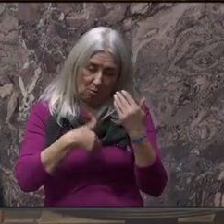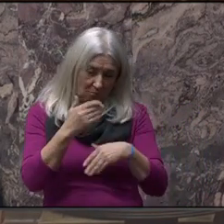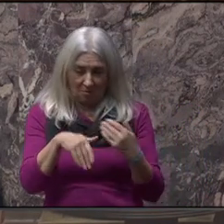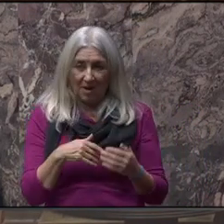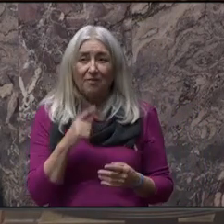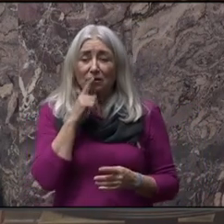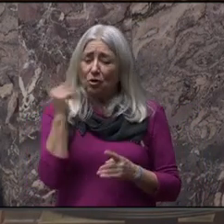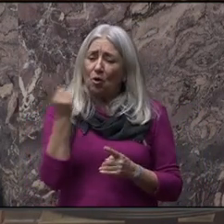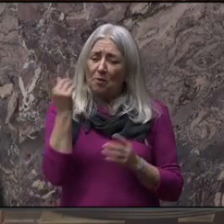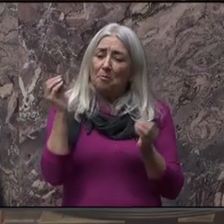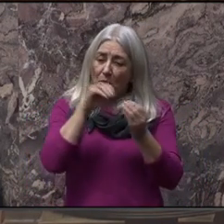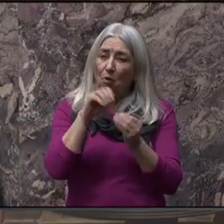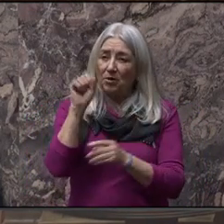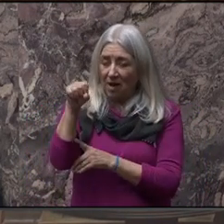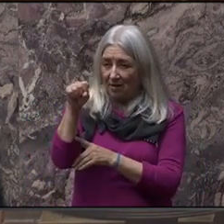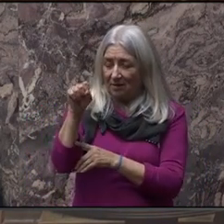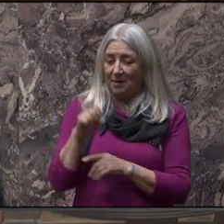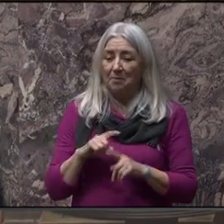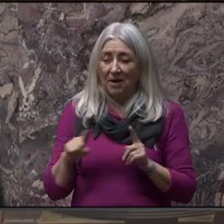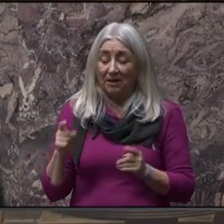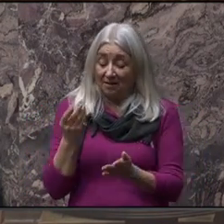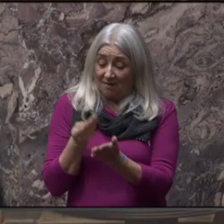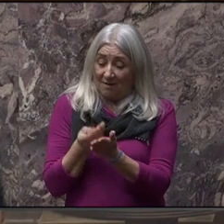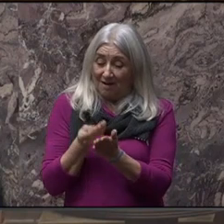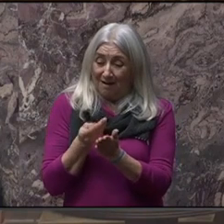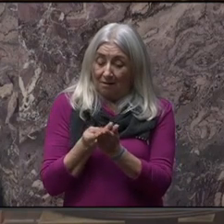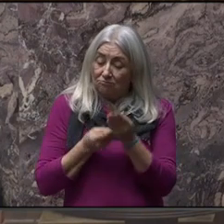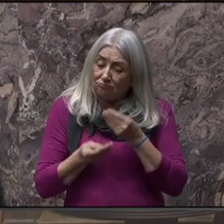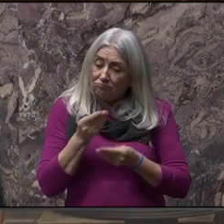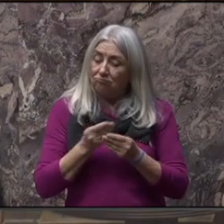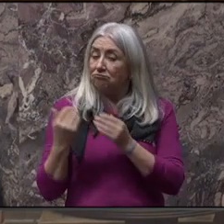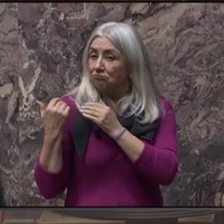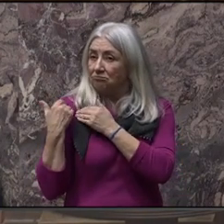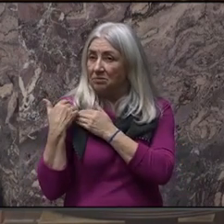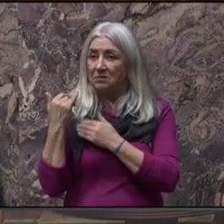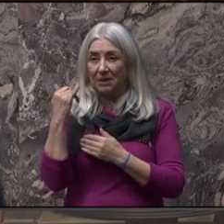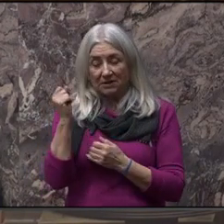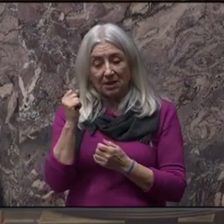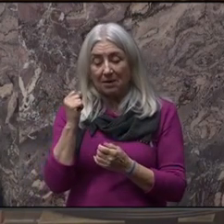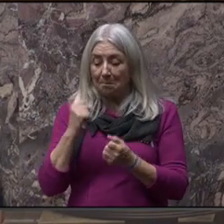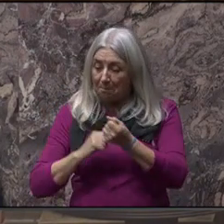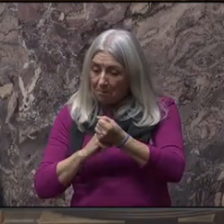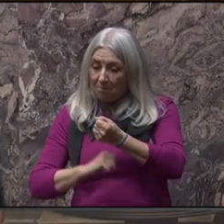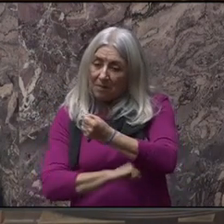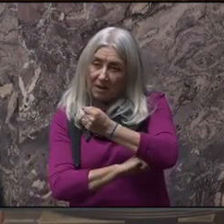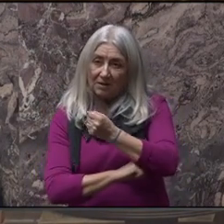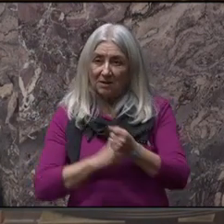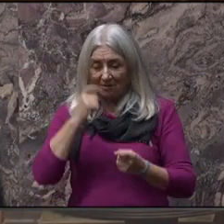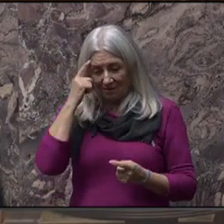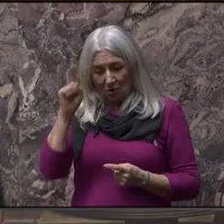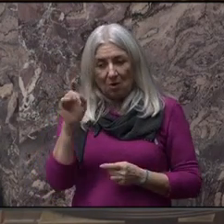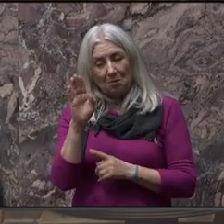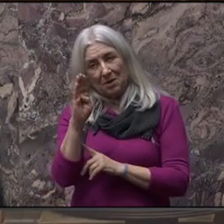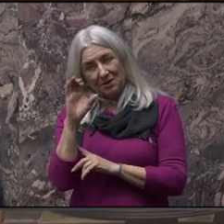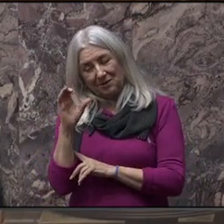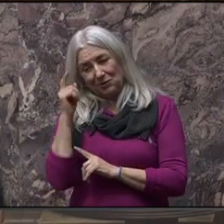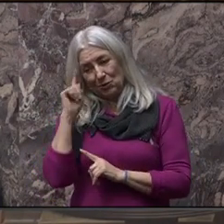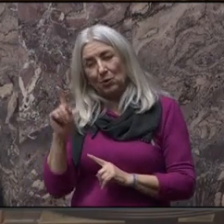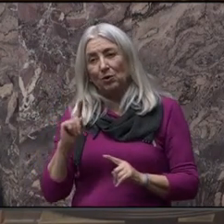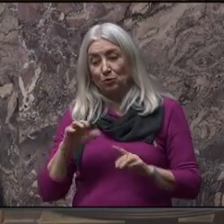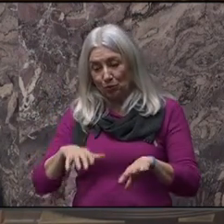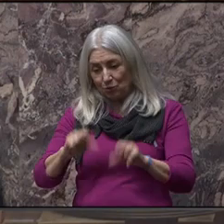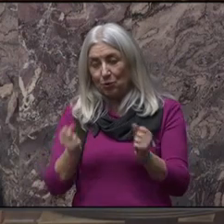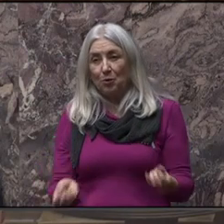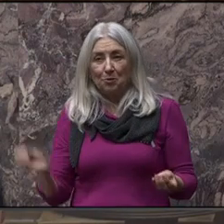to do. Fiscal responsibility and a growing economy is the foundation that gives British Columbia the ability to do